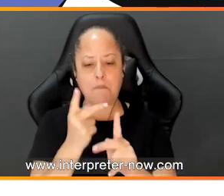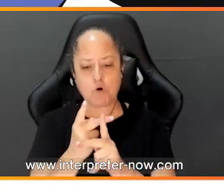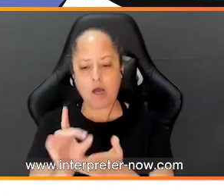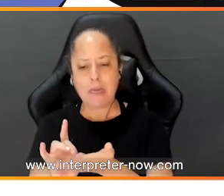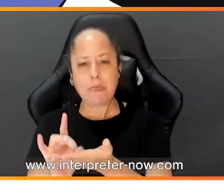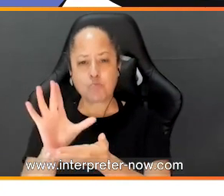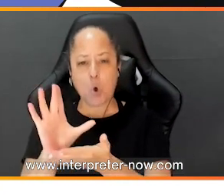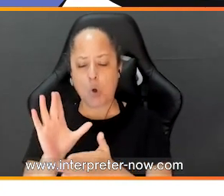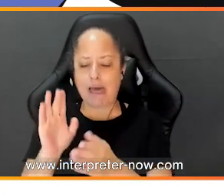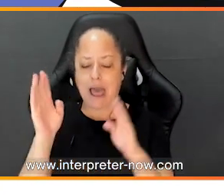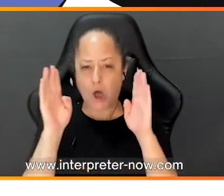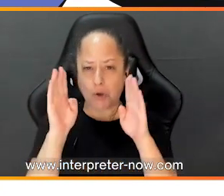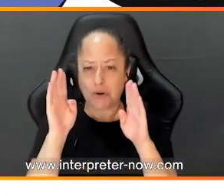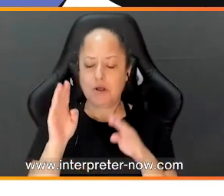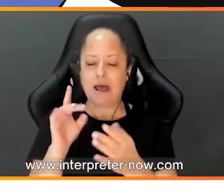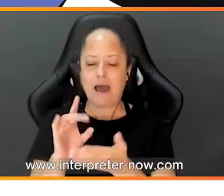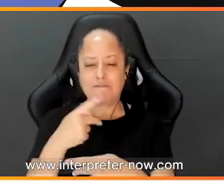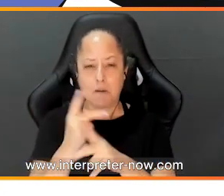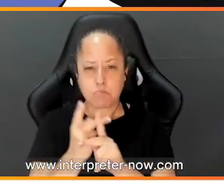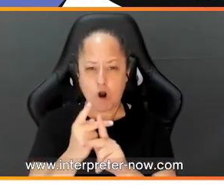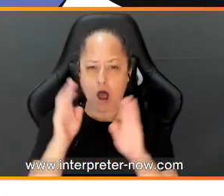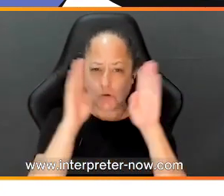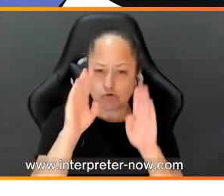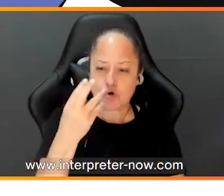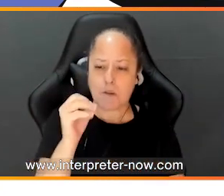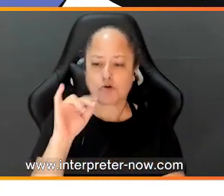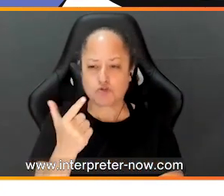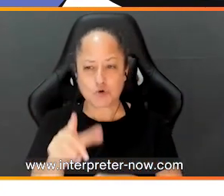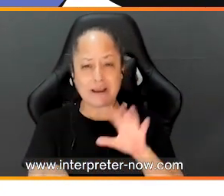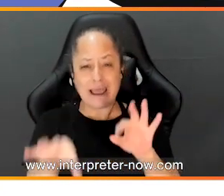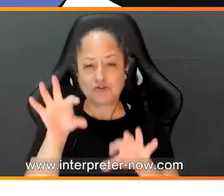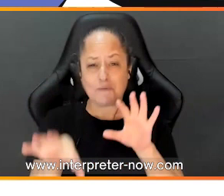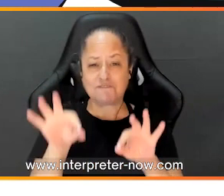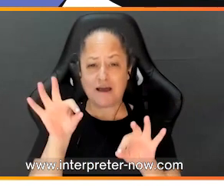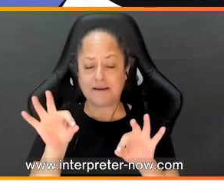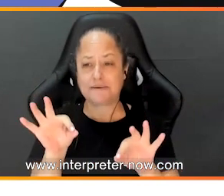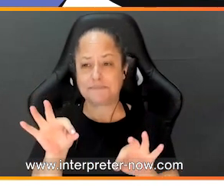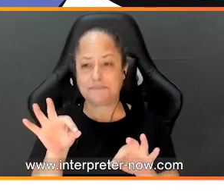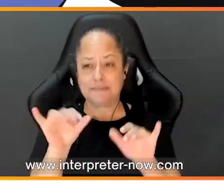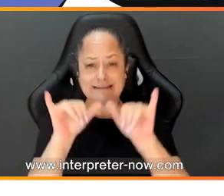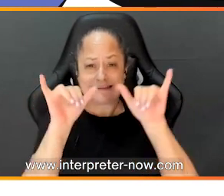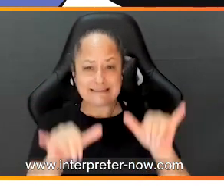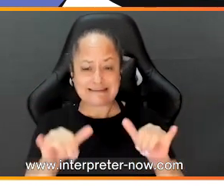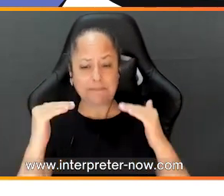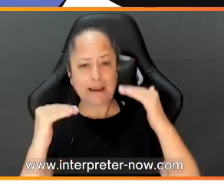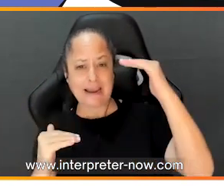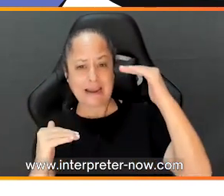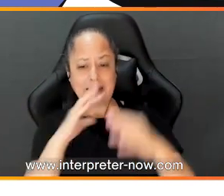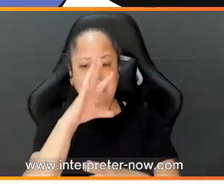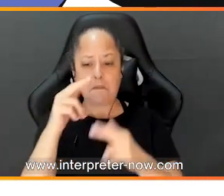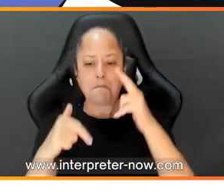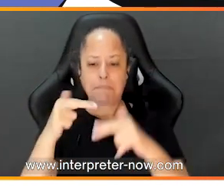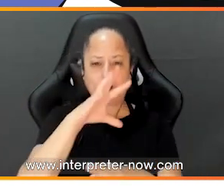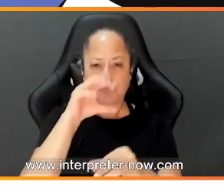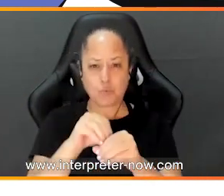do. But I like to actually learn from folks that are making efforts to do things more